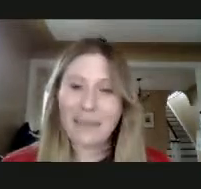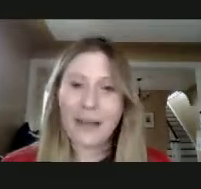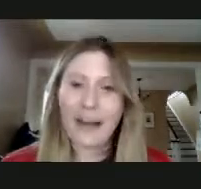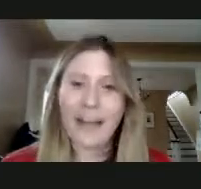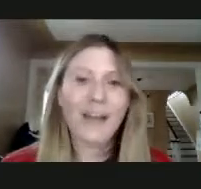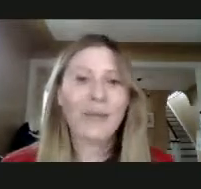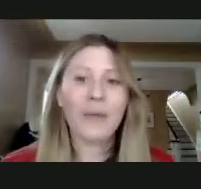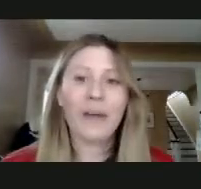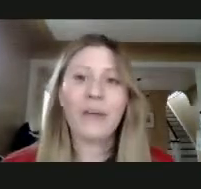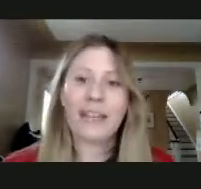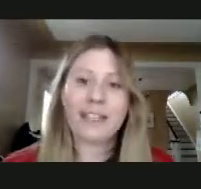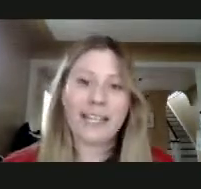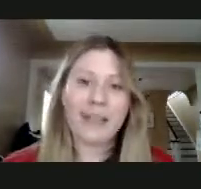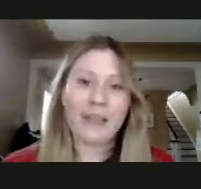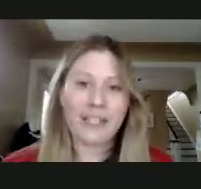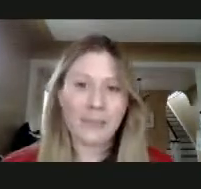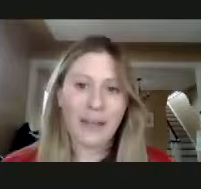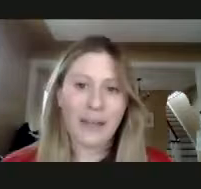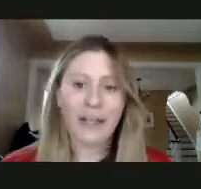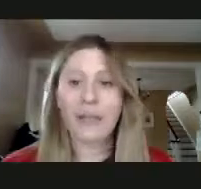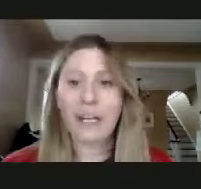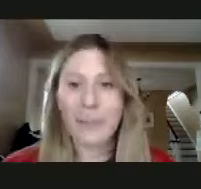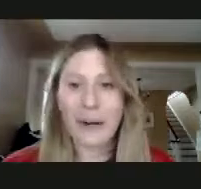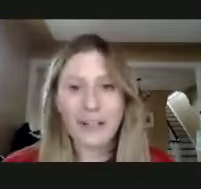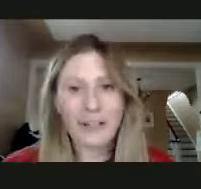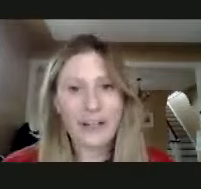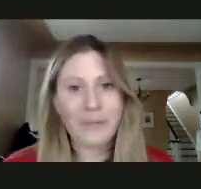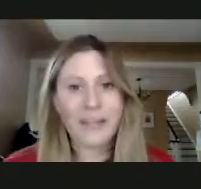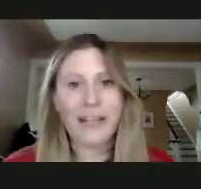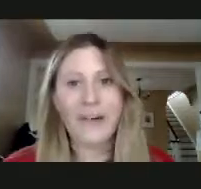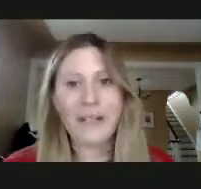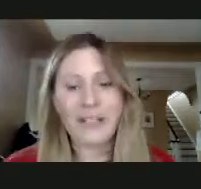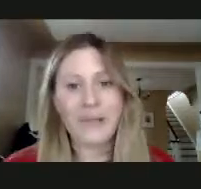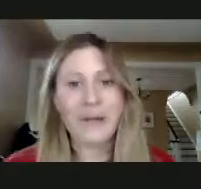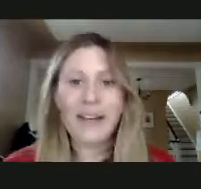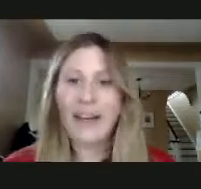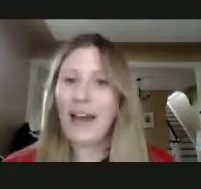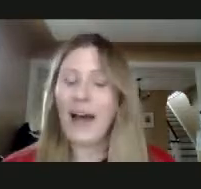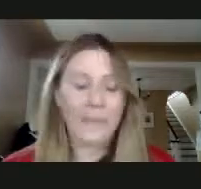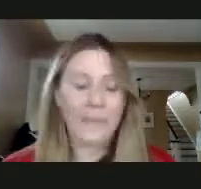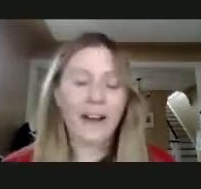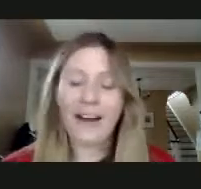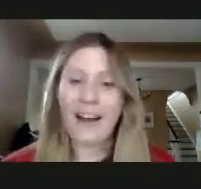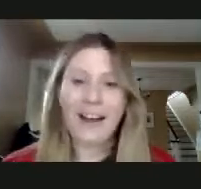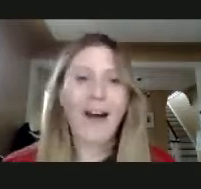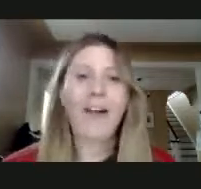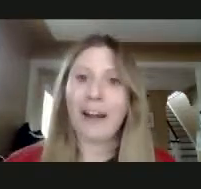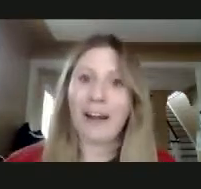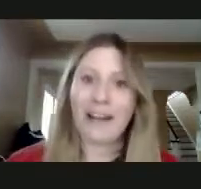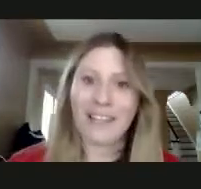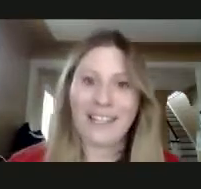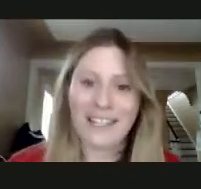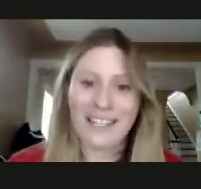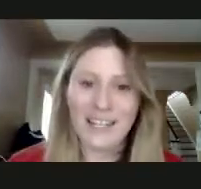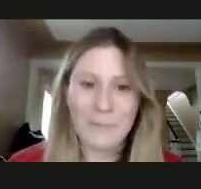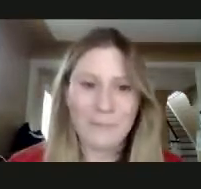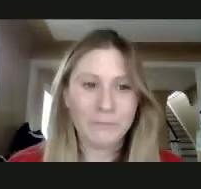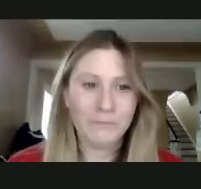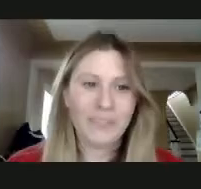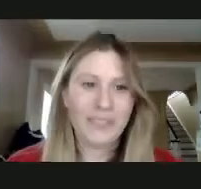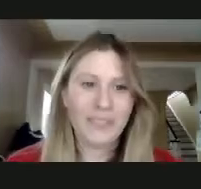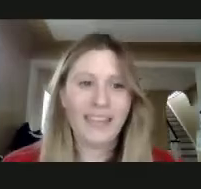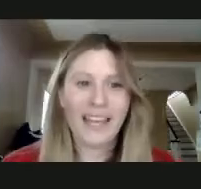vaccine supply, we will continue to expand our community partnerships and go into all areas in the